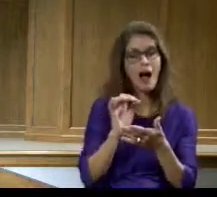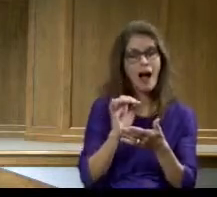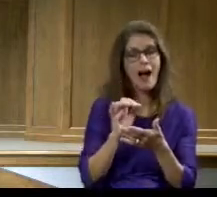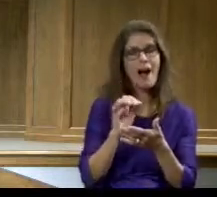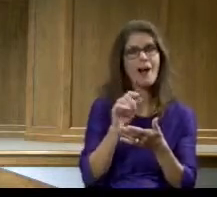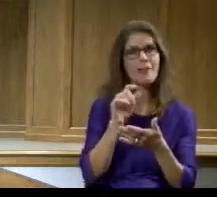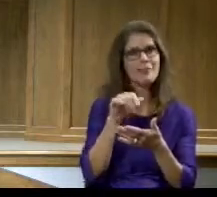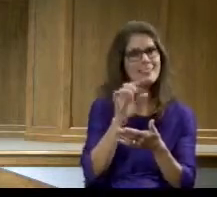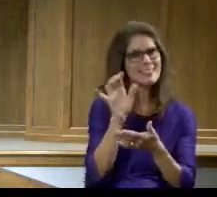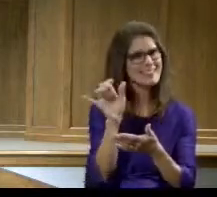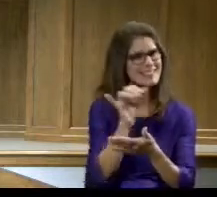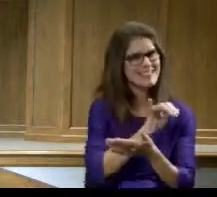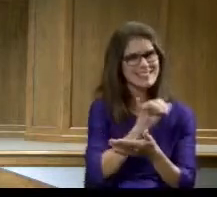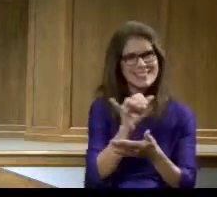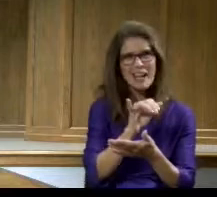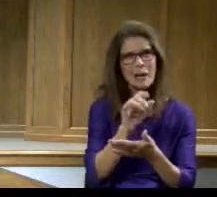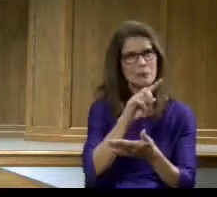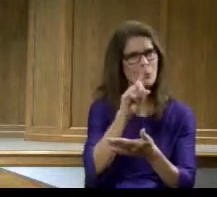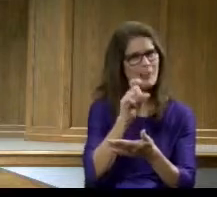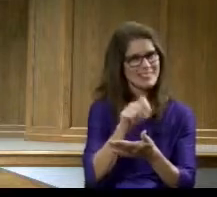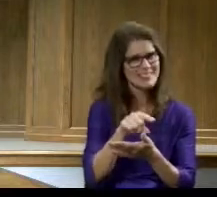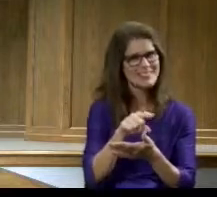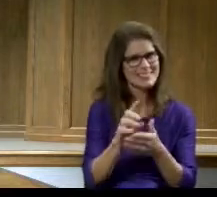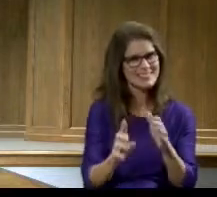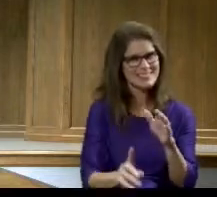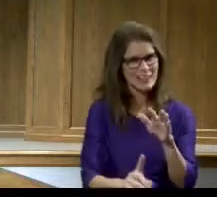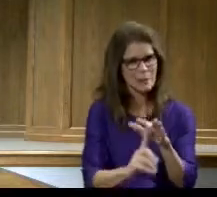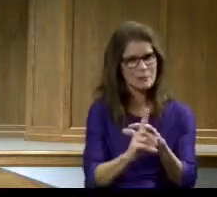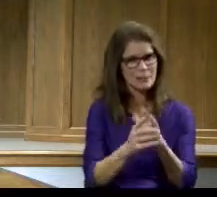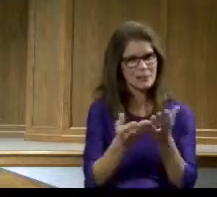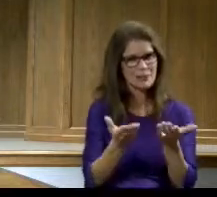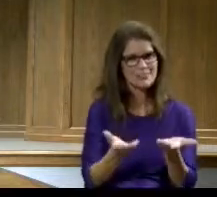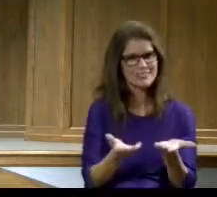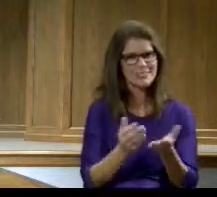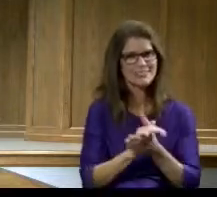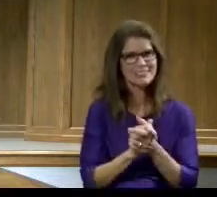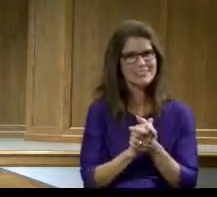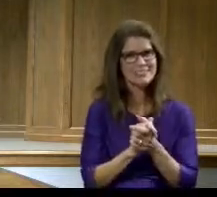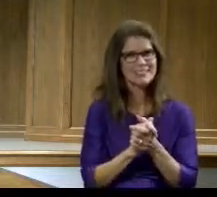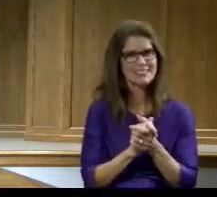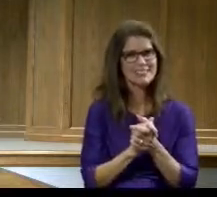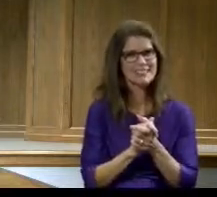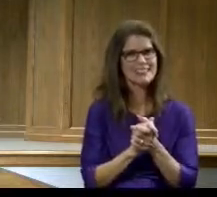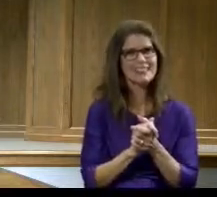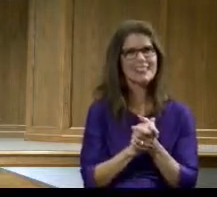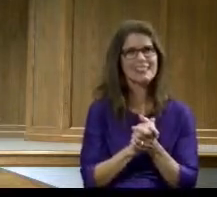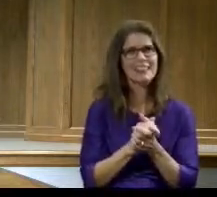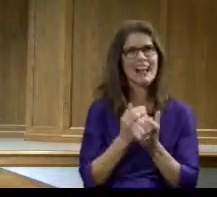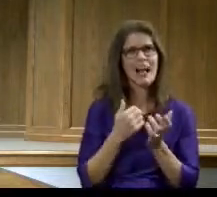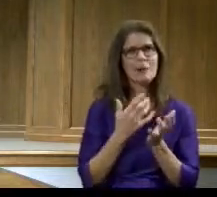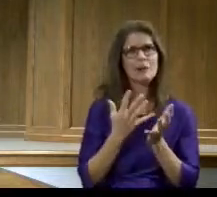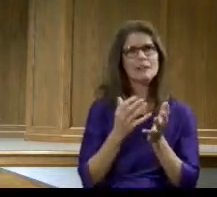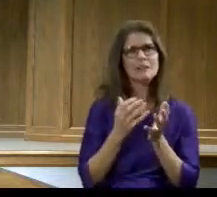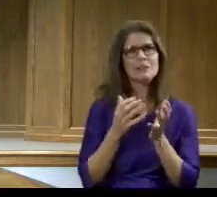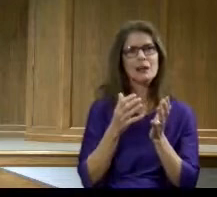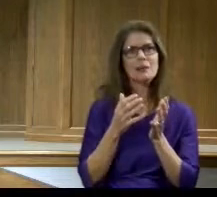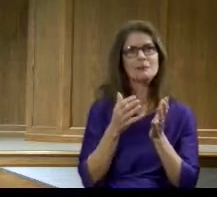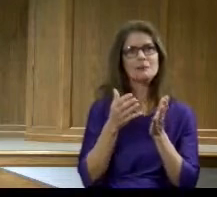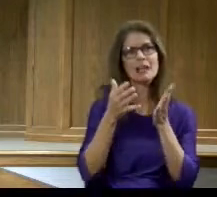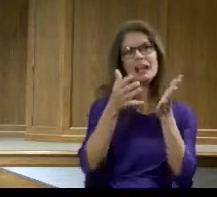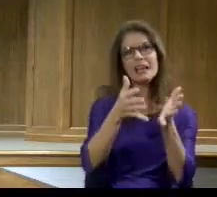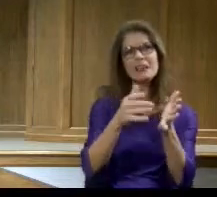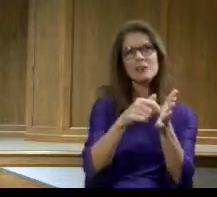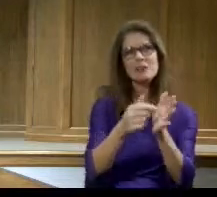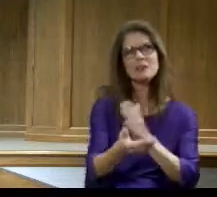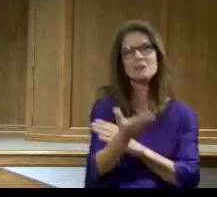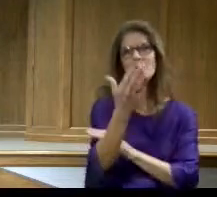read a portion of this for a moment. I'd like to leave you with some encouragement. In just a